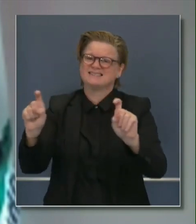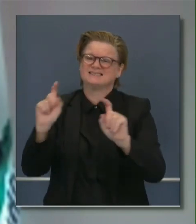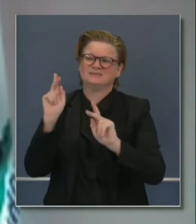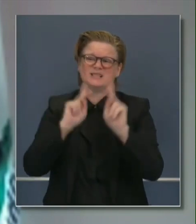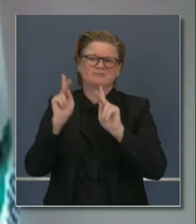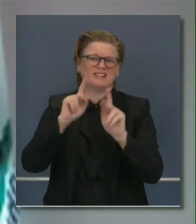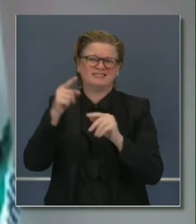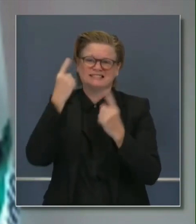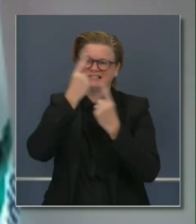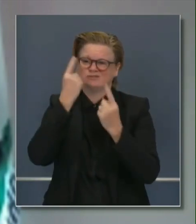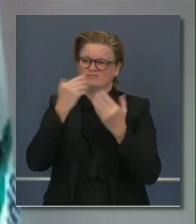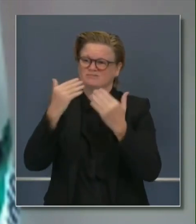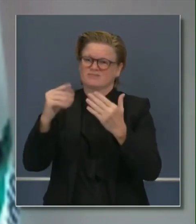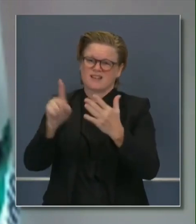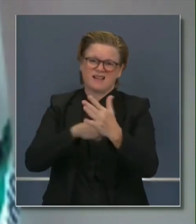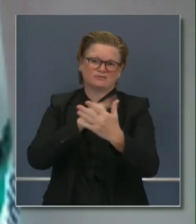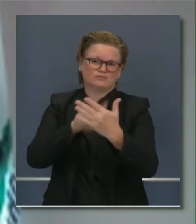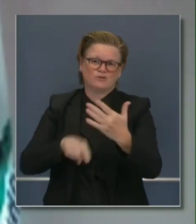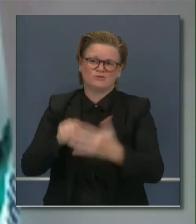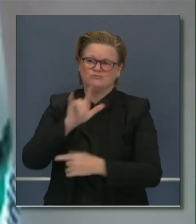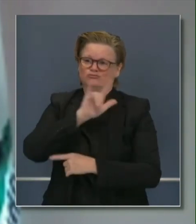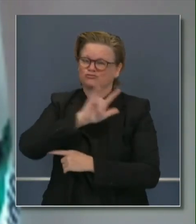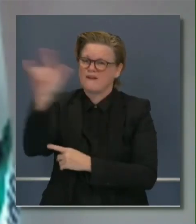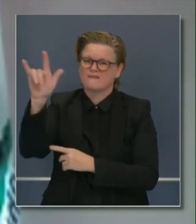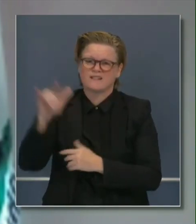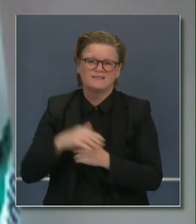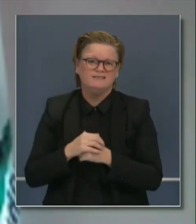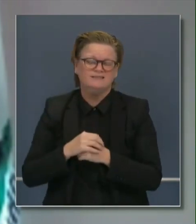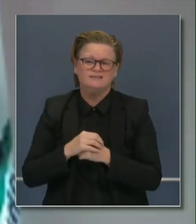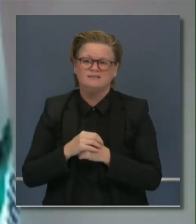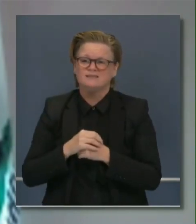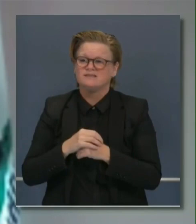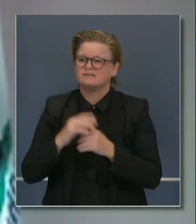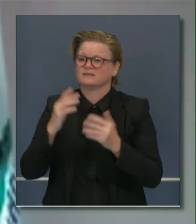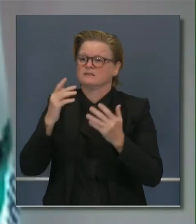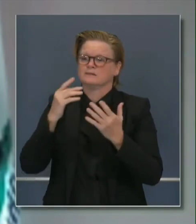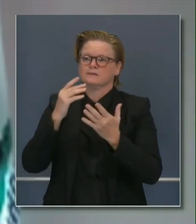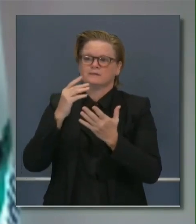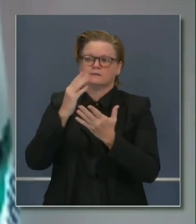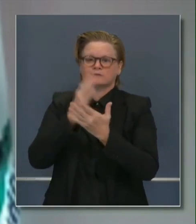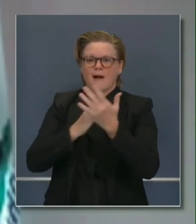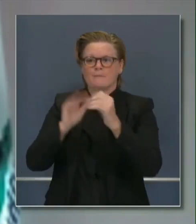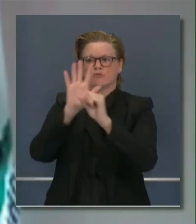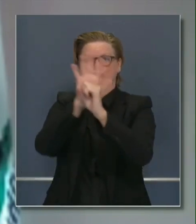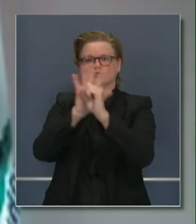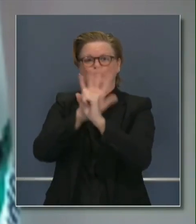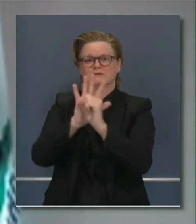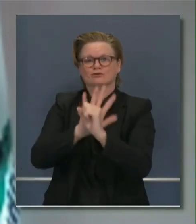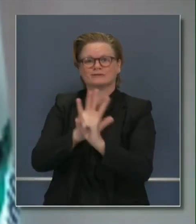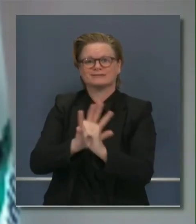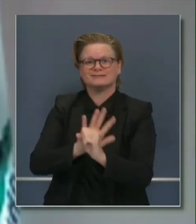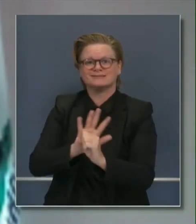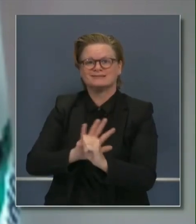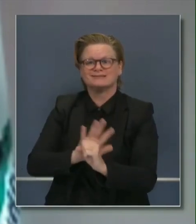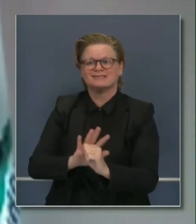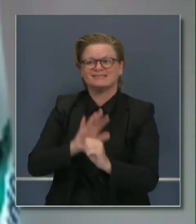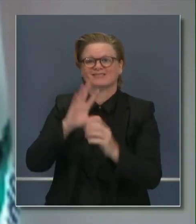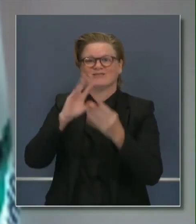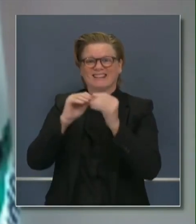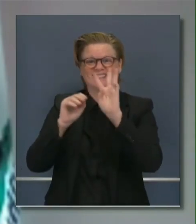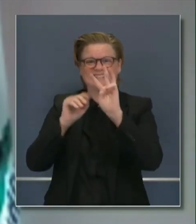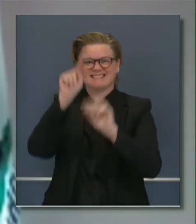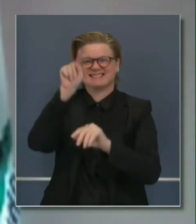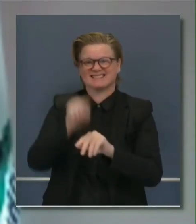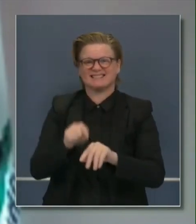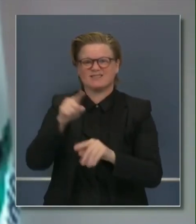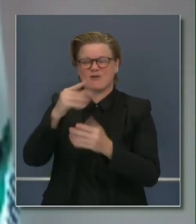plans now as part of the regional stay-at-home order. When a region does cross the threshold and